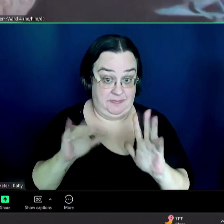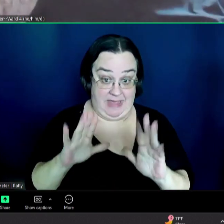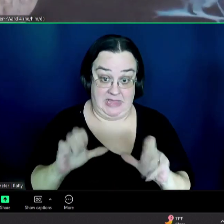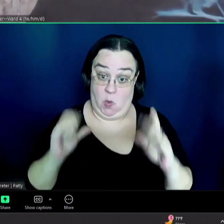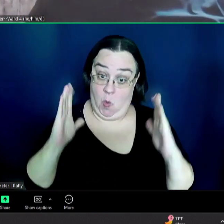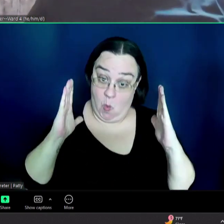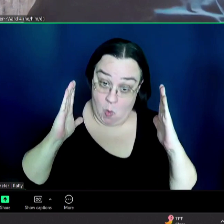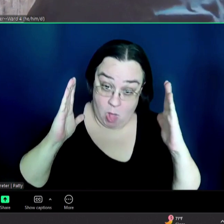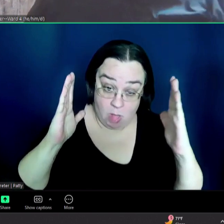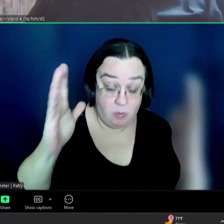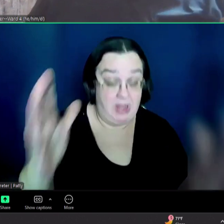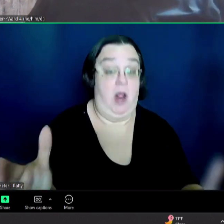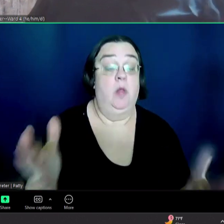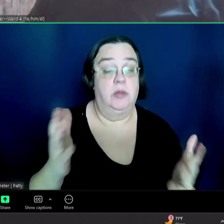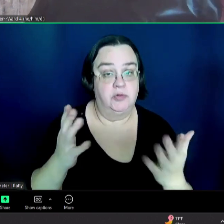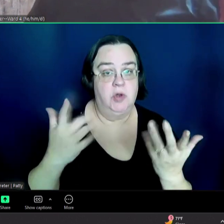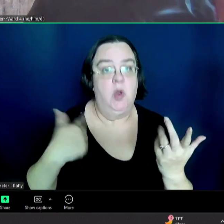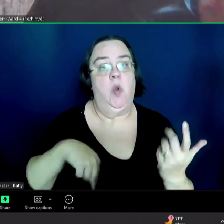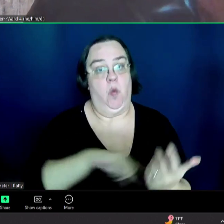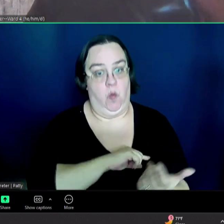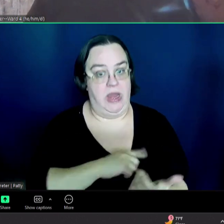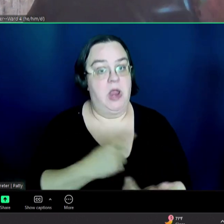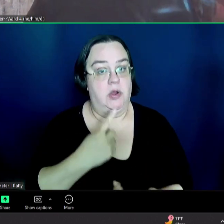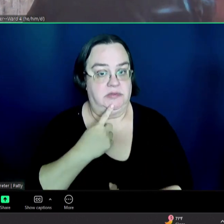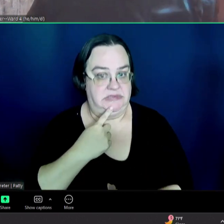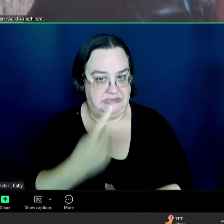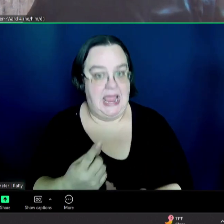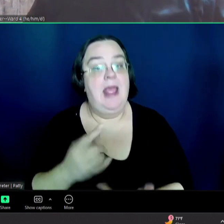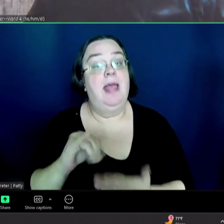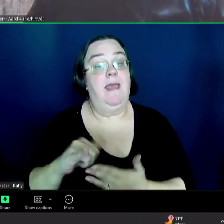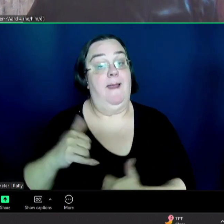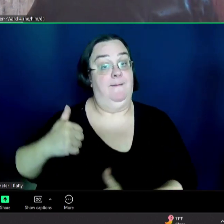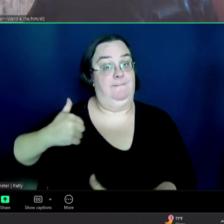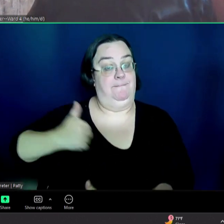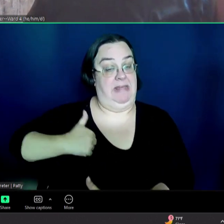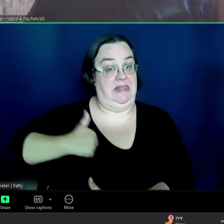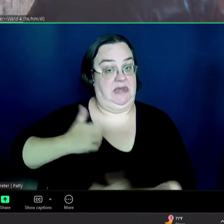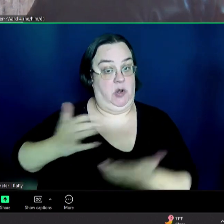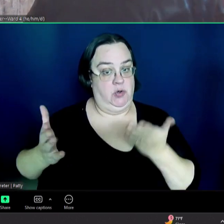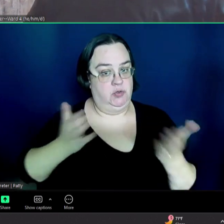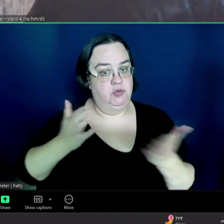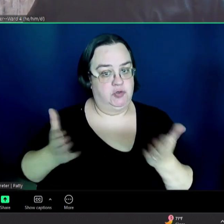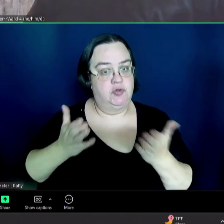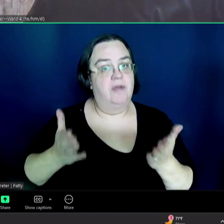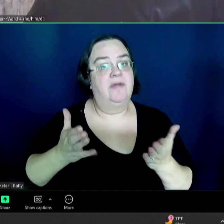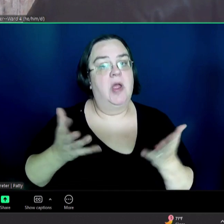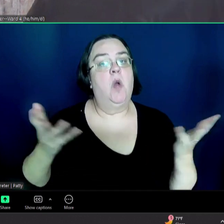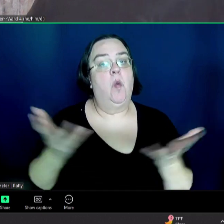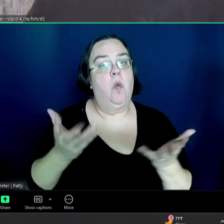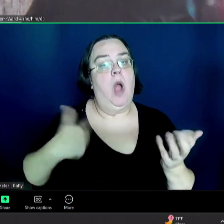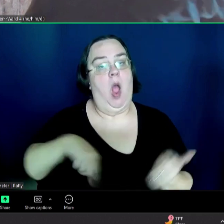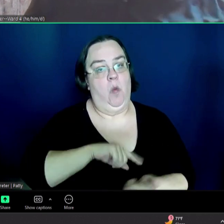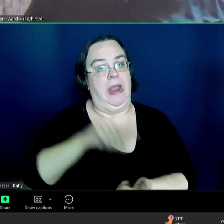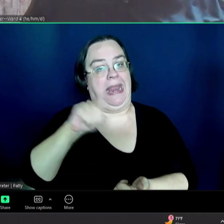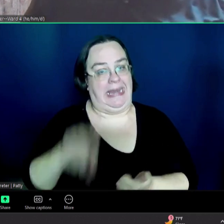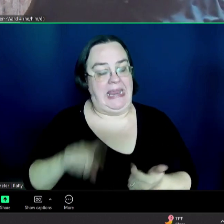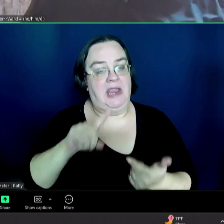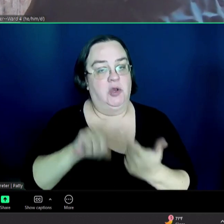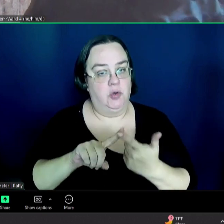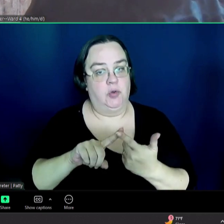street. We are saying that military service is what we need to be